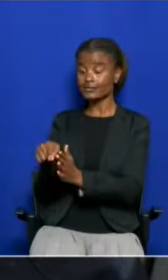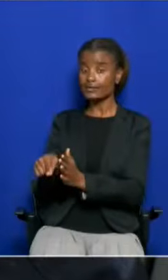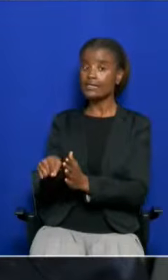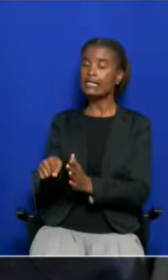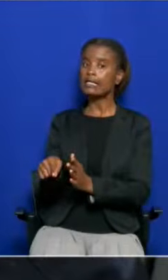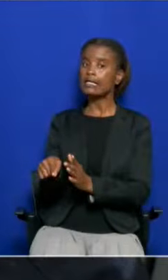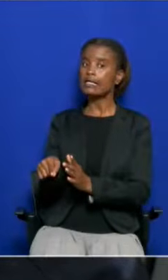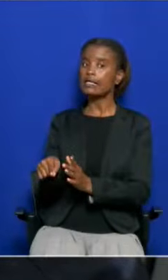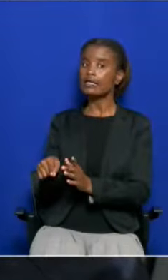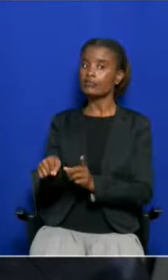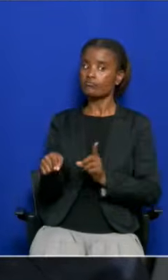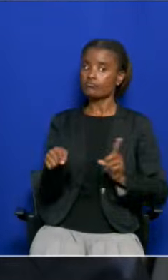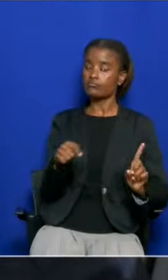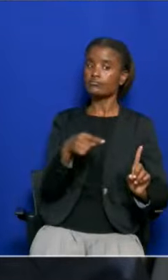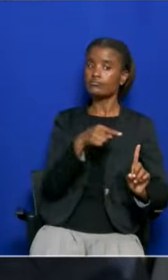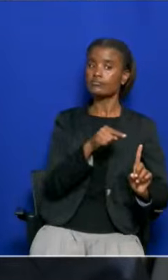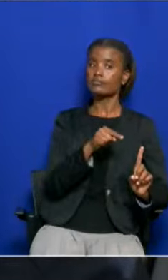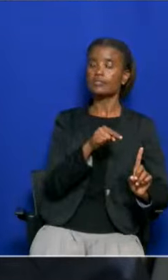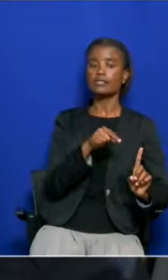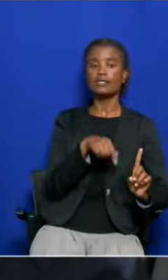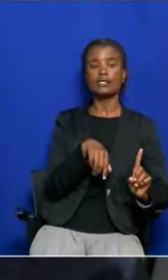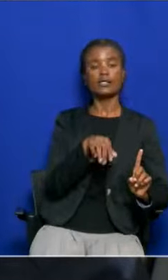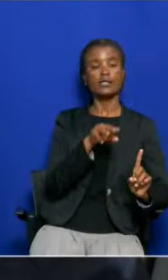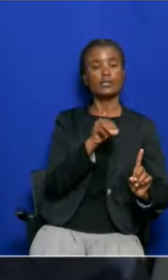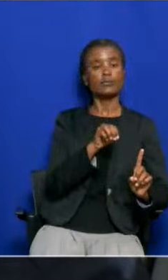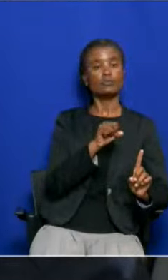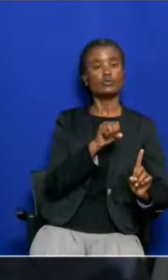to find out who that person was.